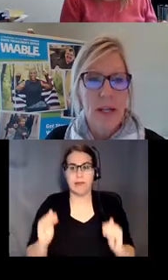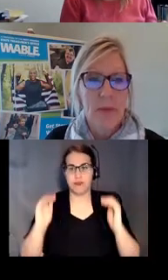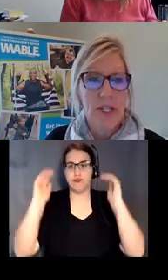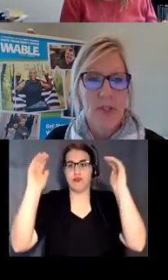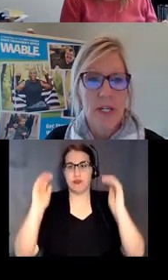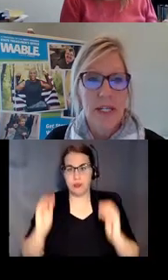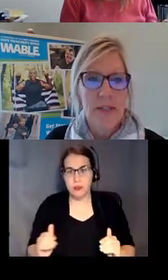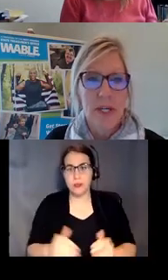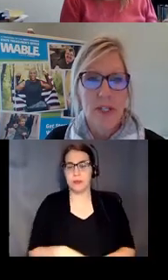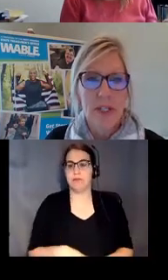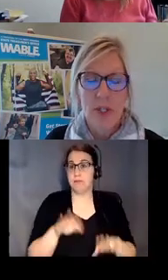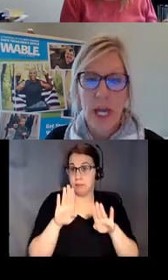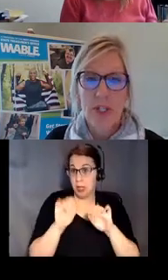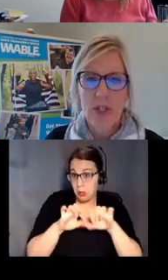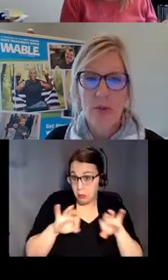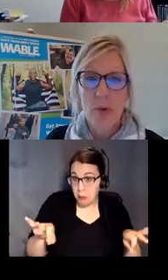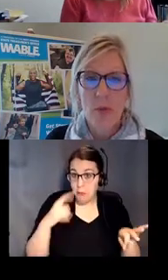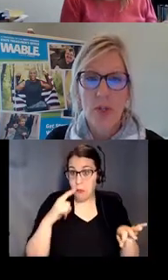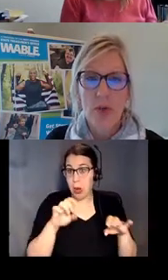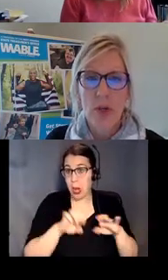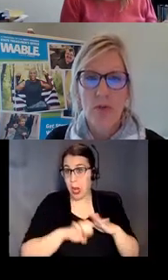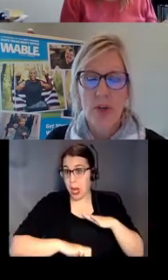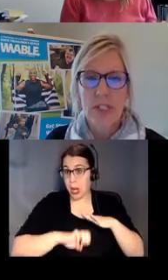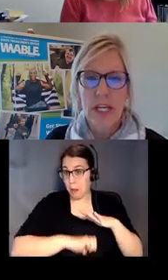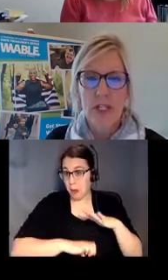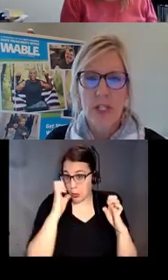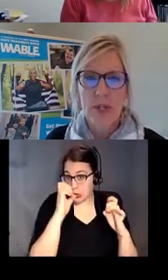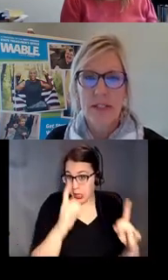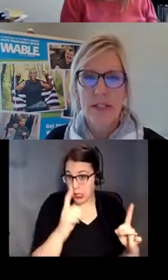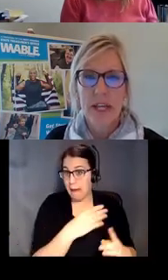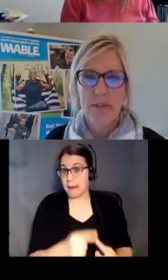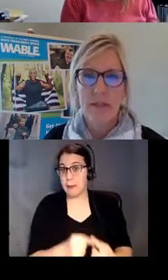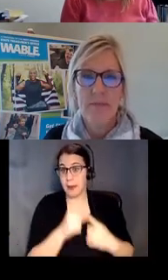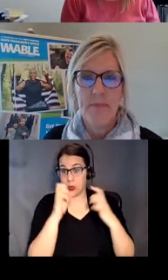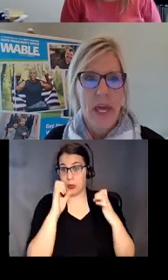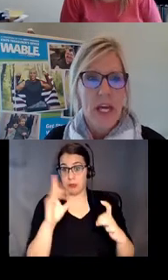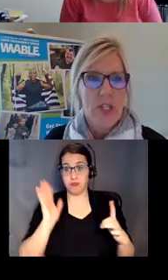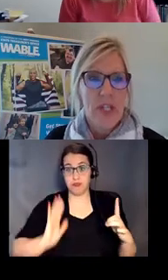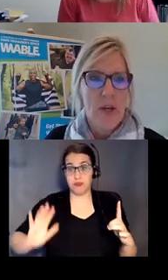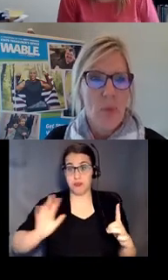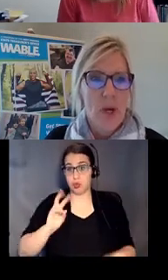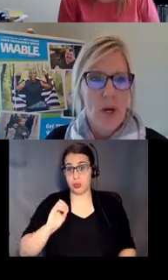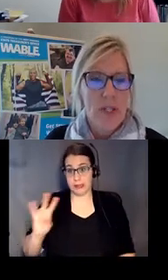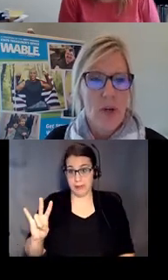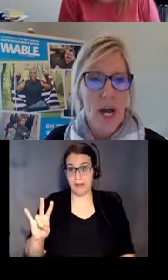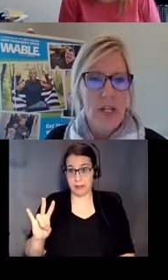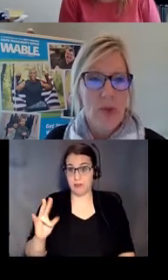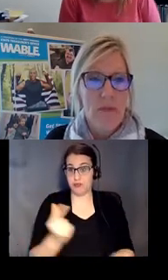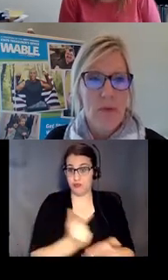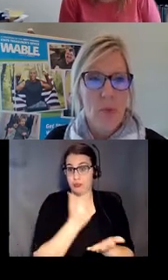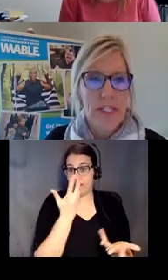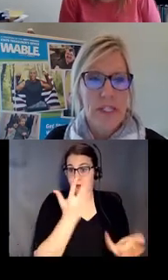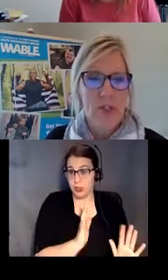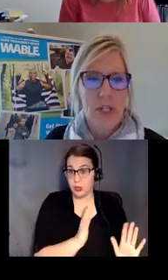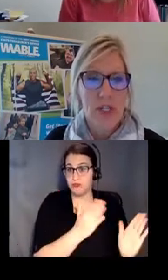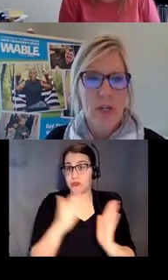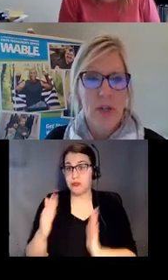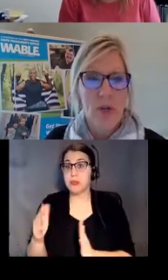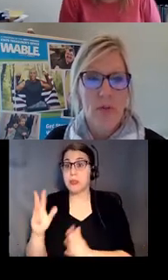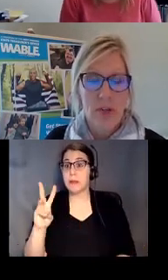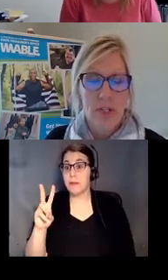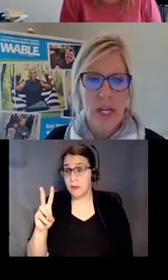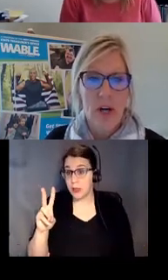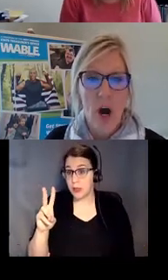in elementary and special education from Marshall University in 2007. She then went on to graduate from West